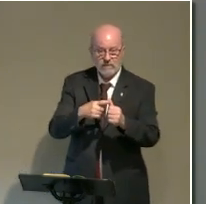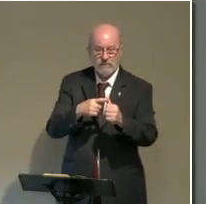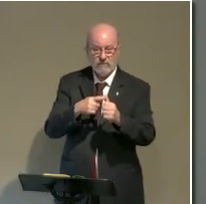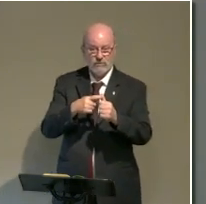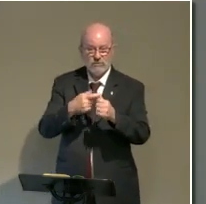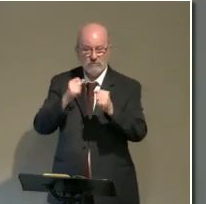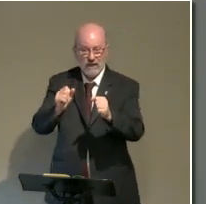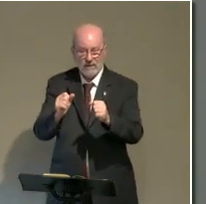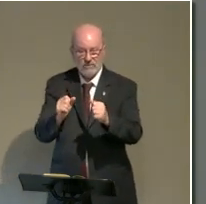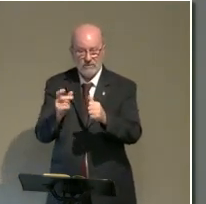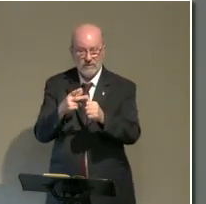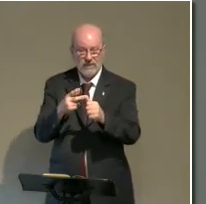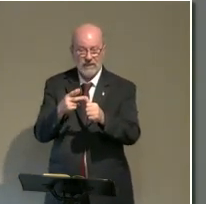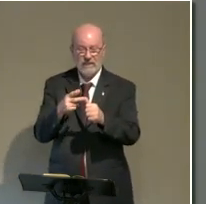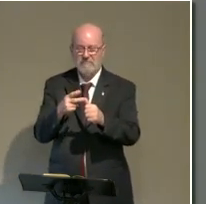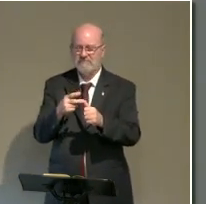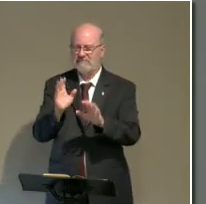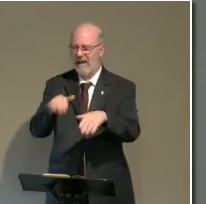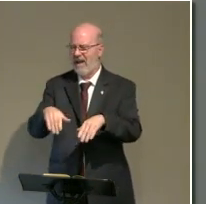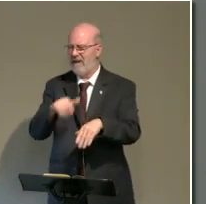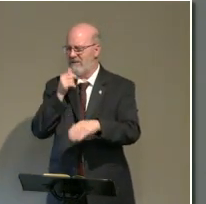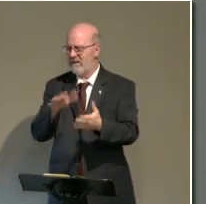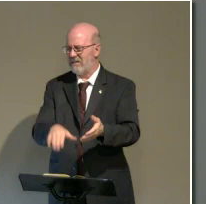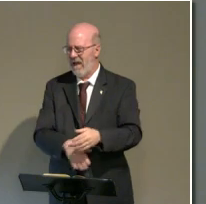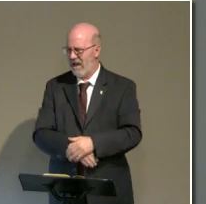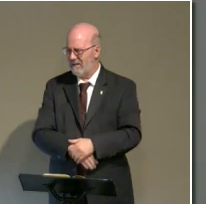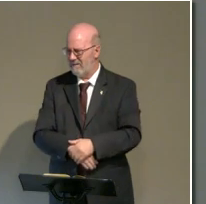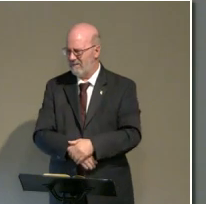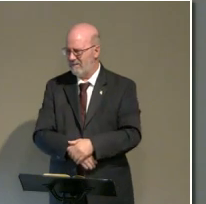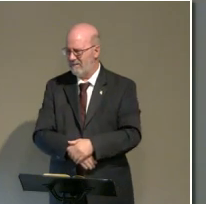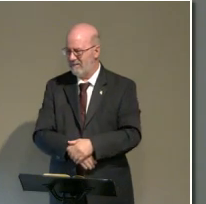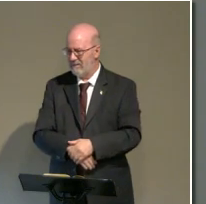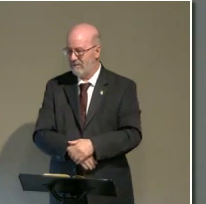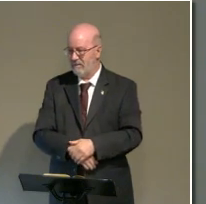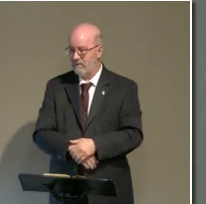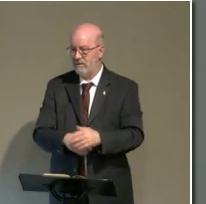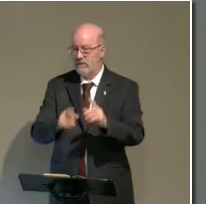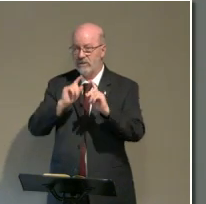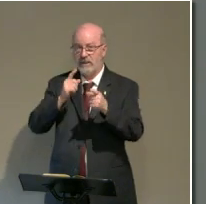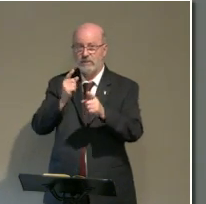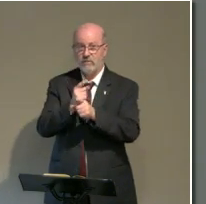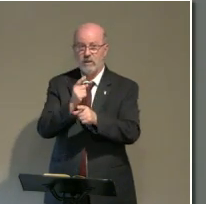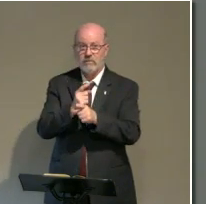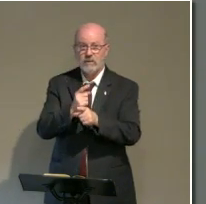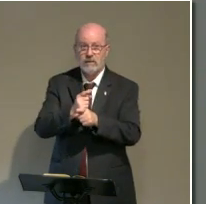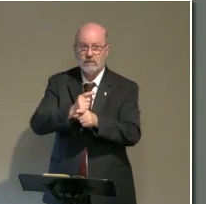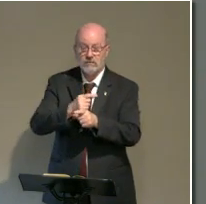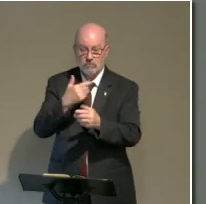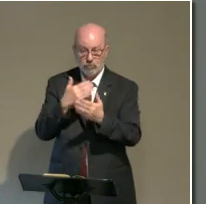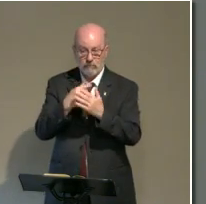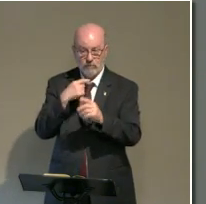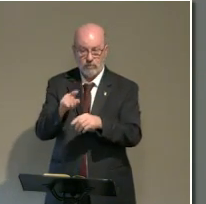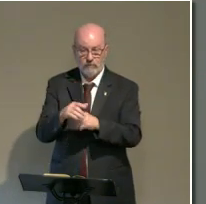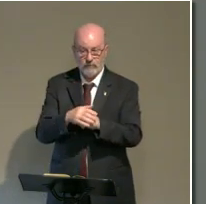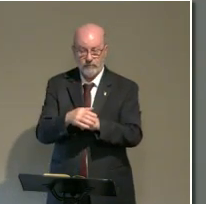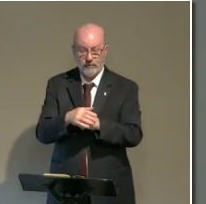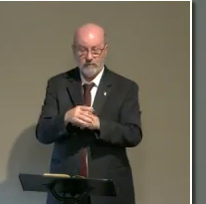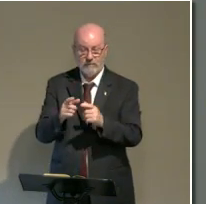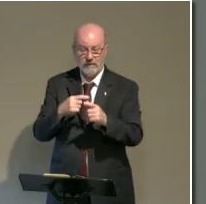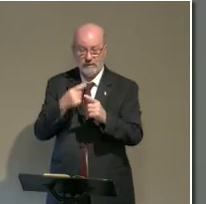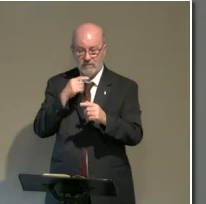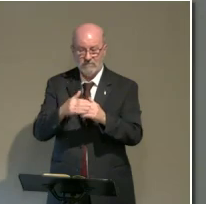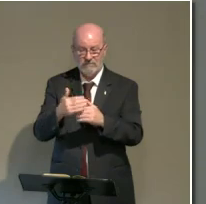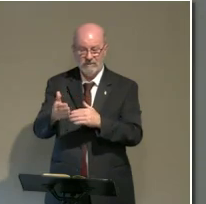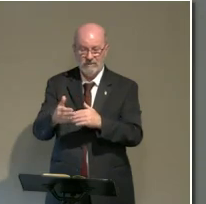so step two. You're not going to die. She answered it properly. Good for her. But then he took it a